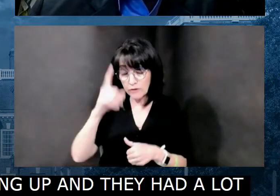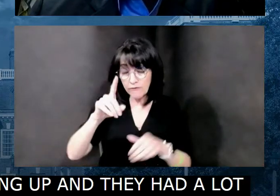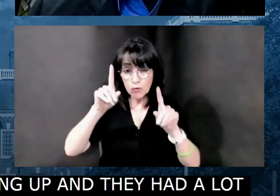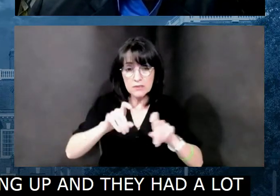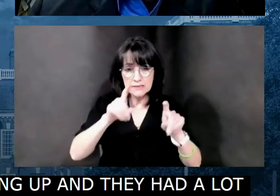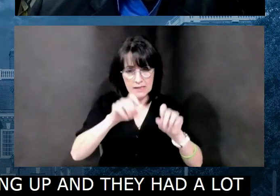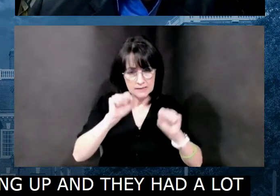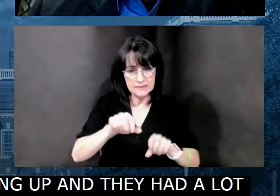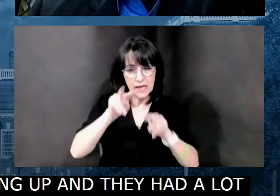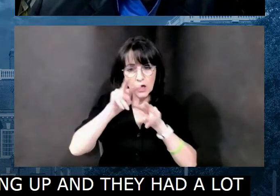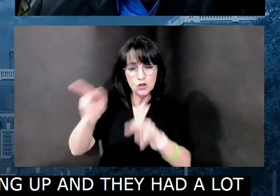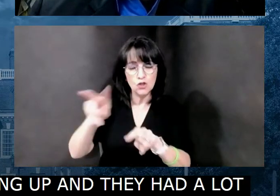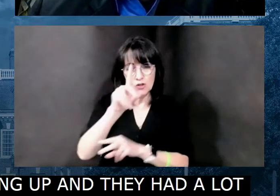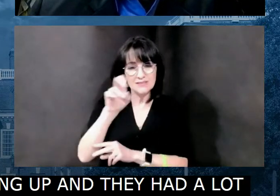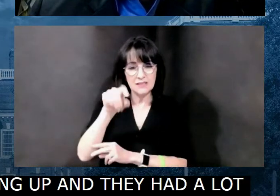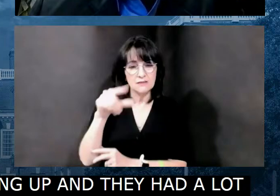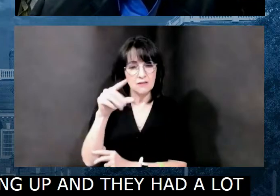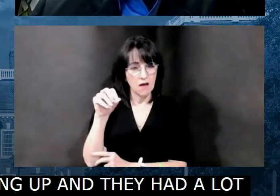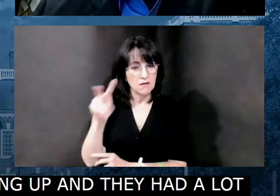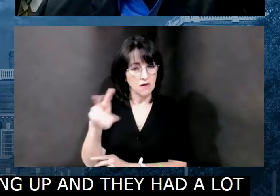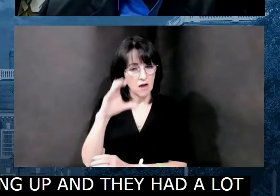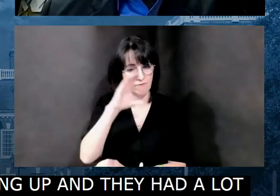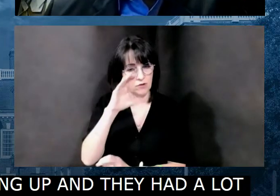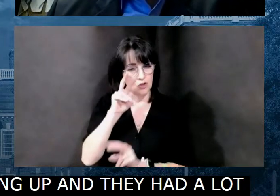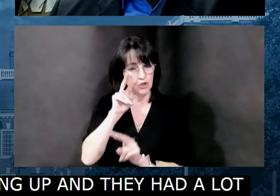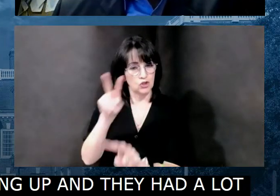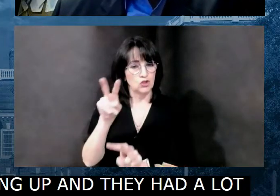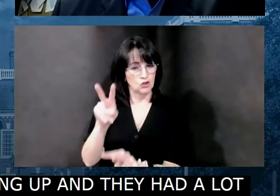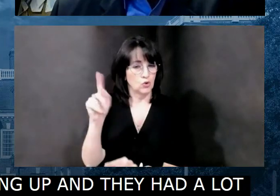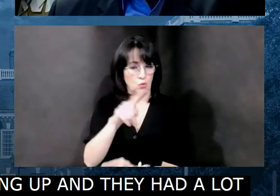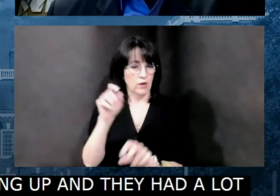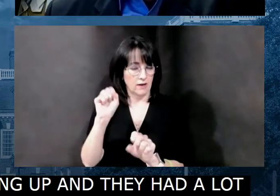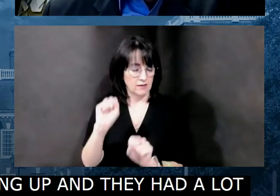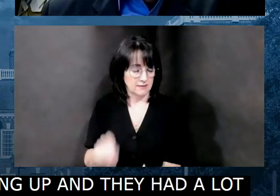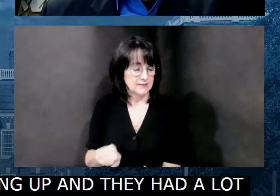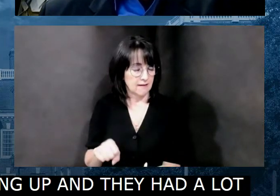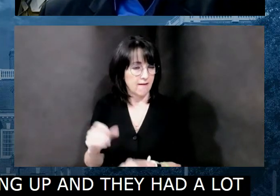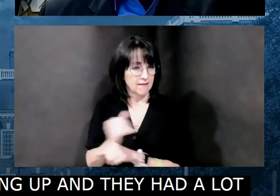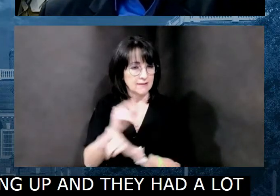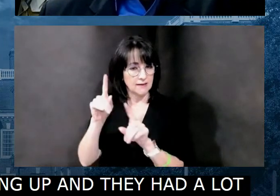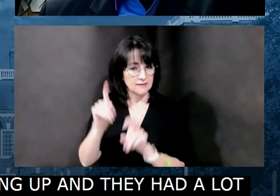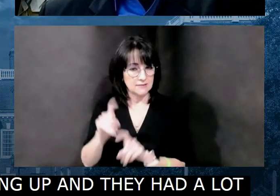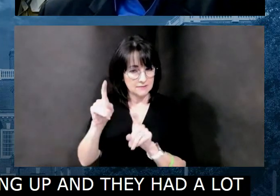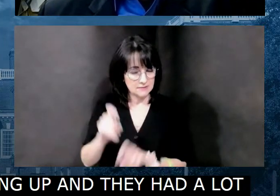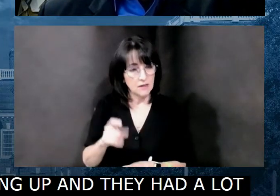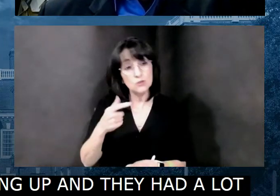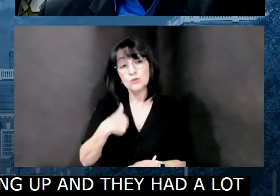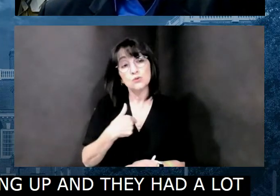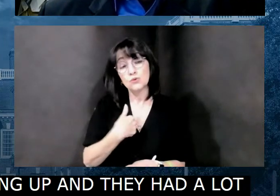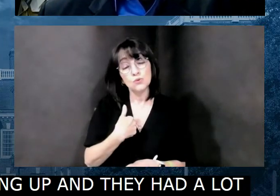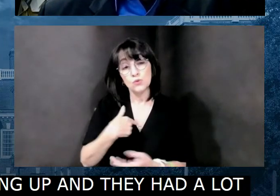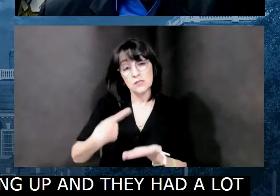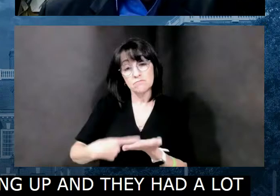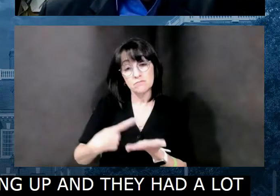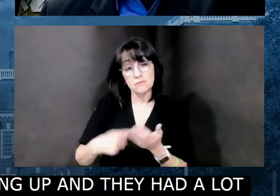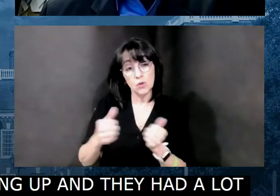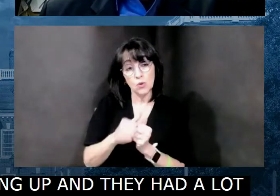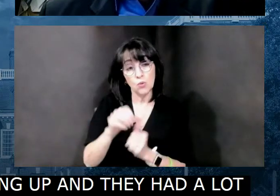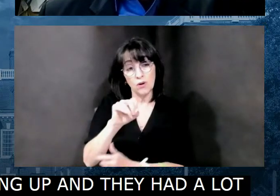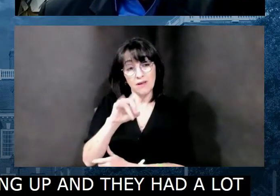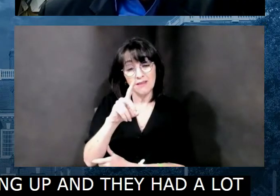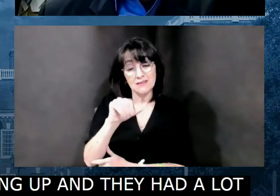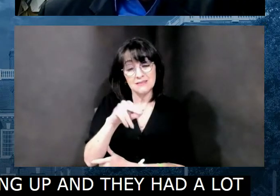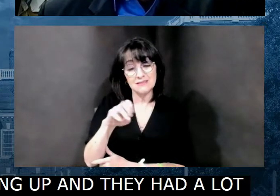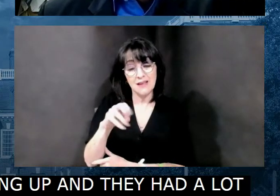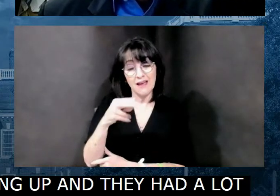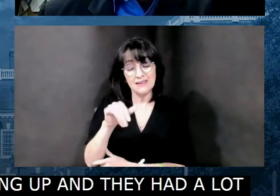the vaccination front, we had a great meeting this morning with Diane Hainsworth and Monty and Deldod